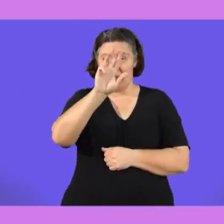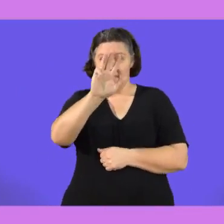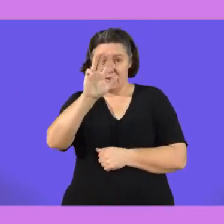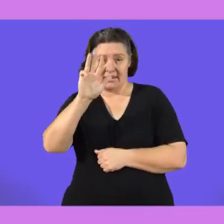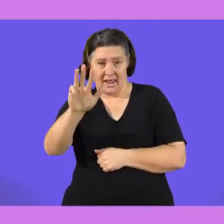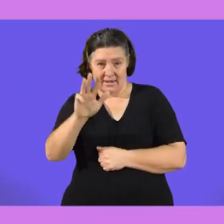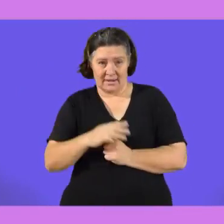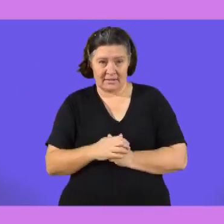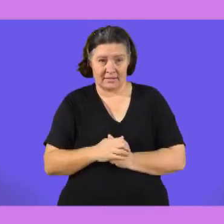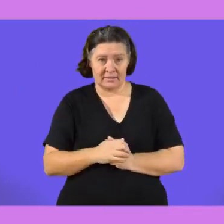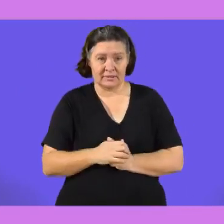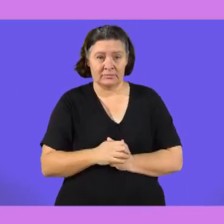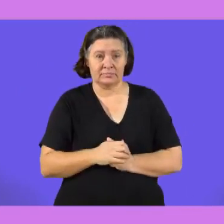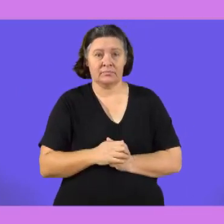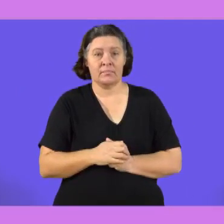coffee machine, right?